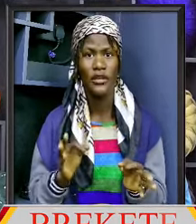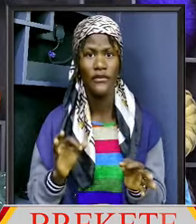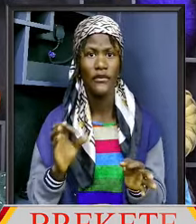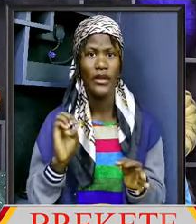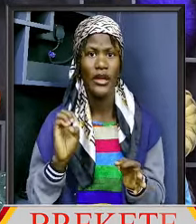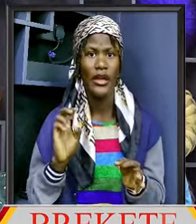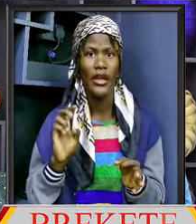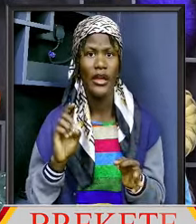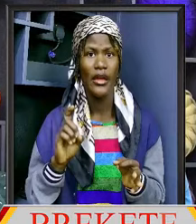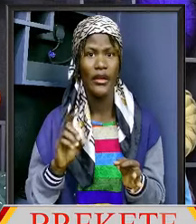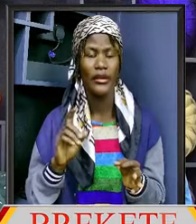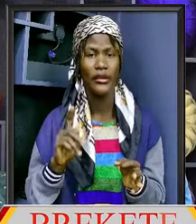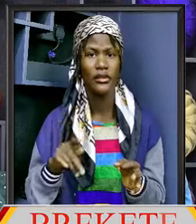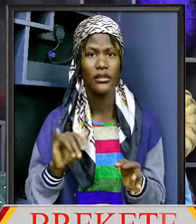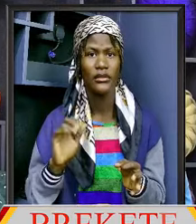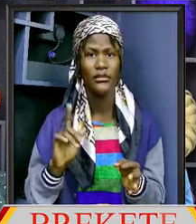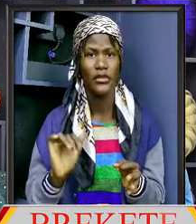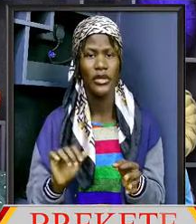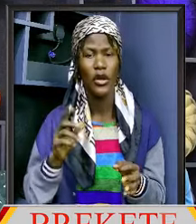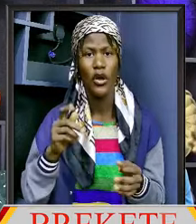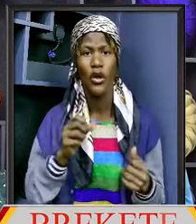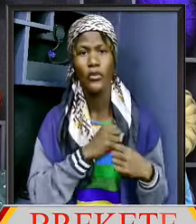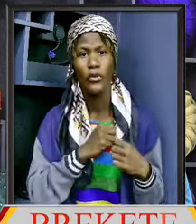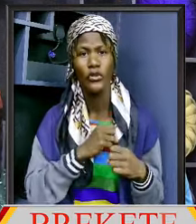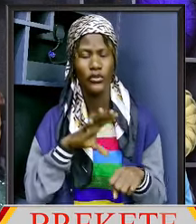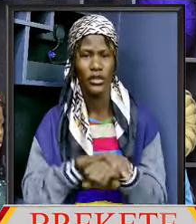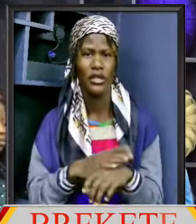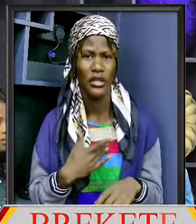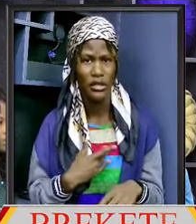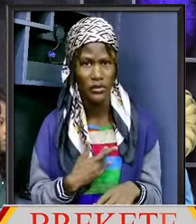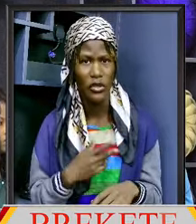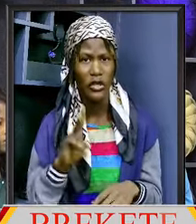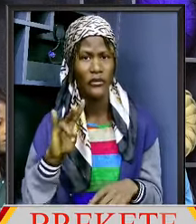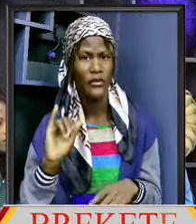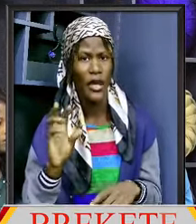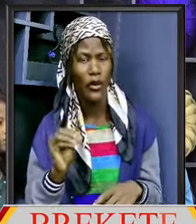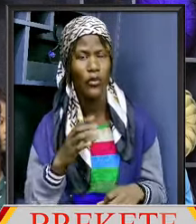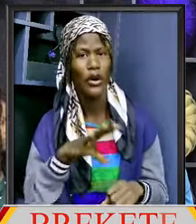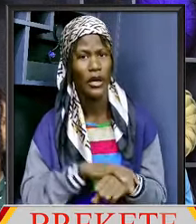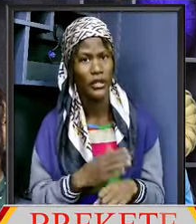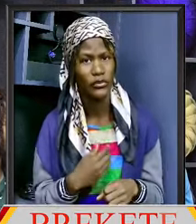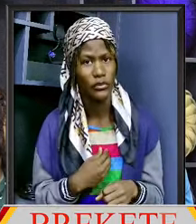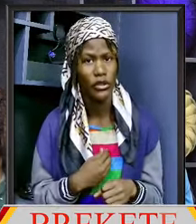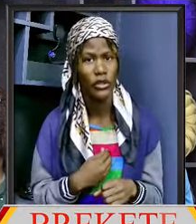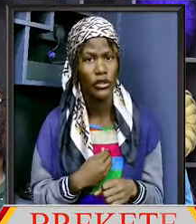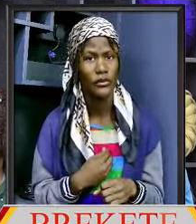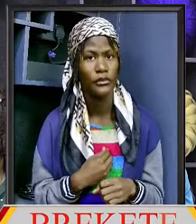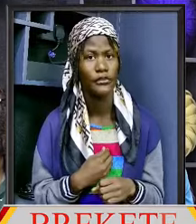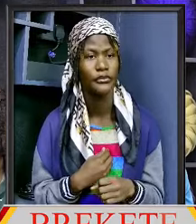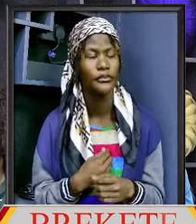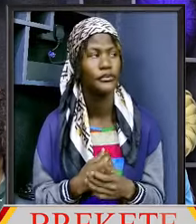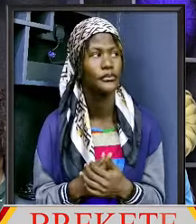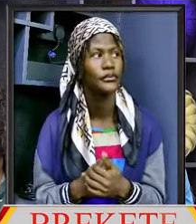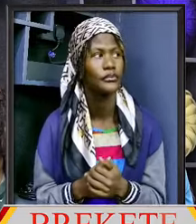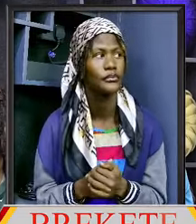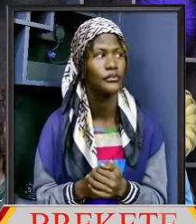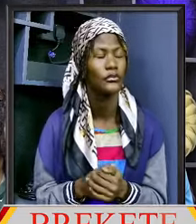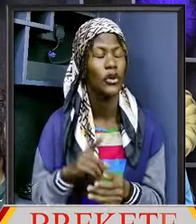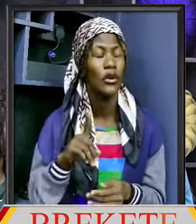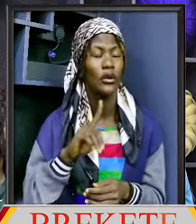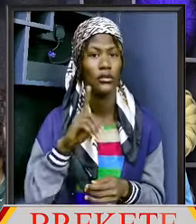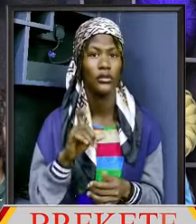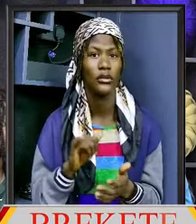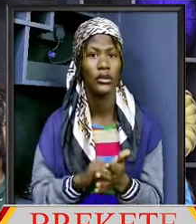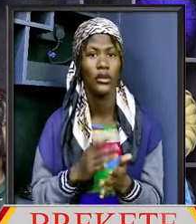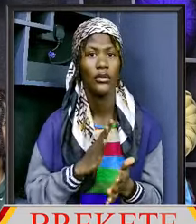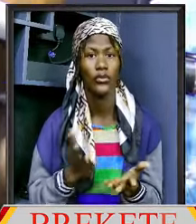Abi. VIO go catch me, Abi. Road safety they go catch me. Now so it's for our own. Yes, but then go one question I want to